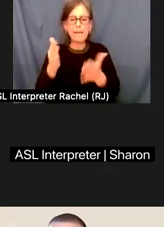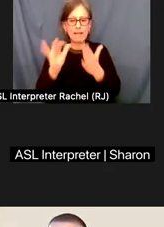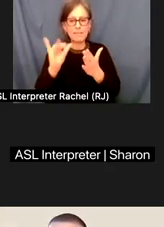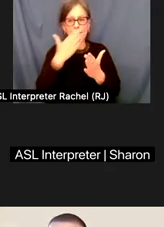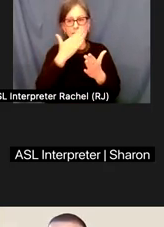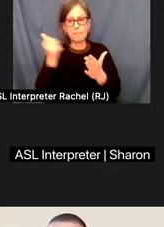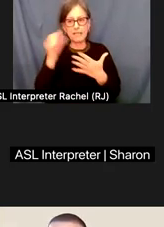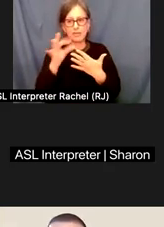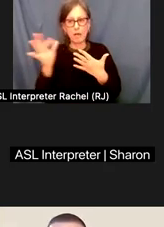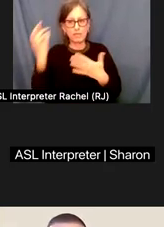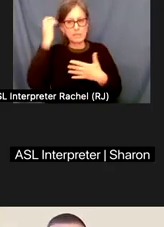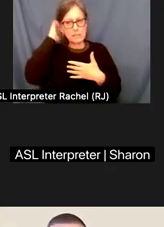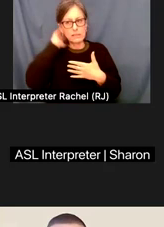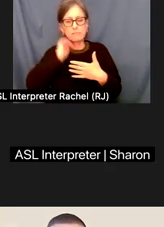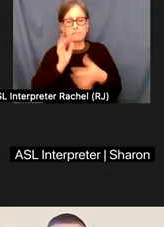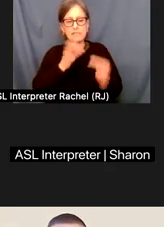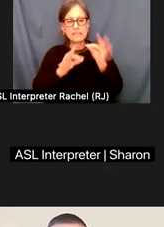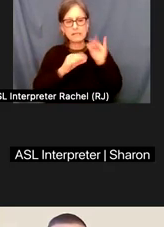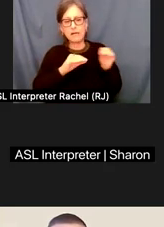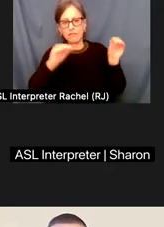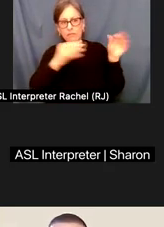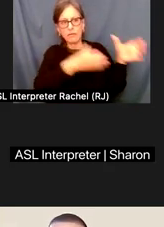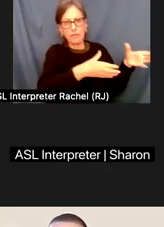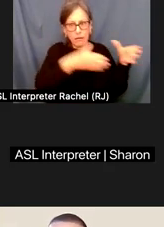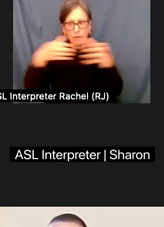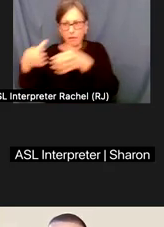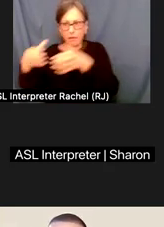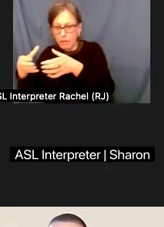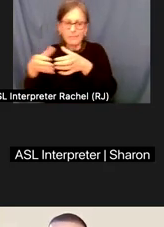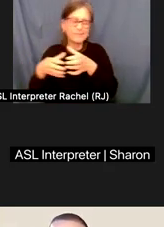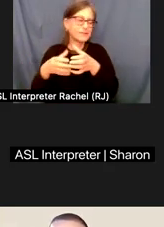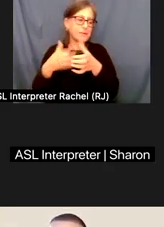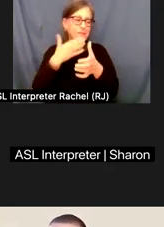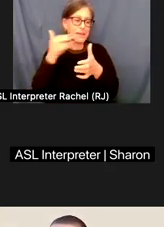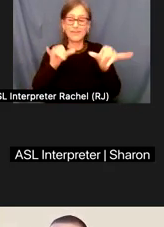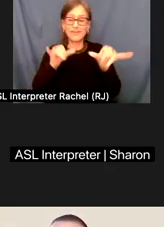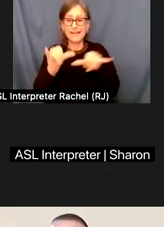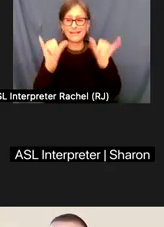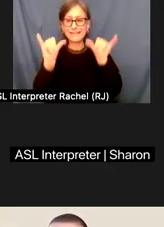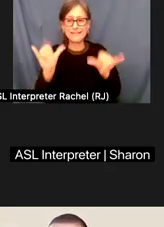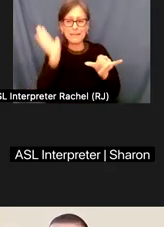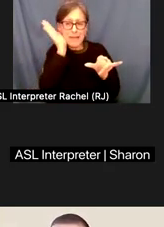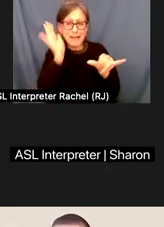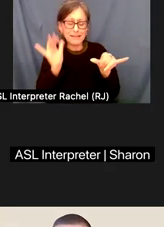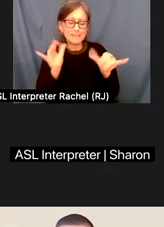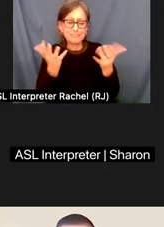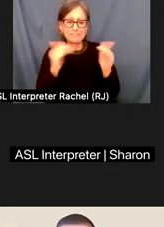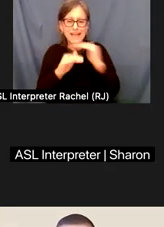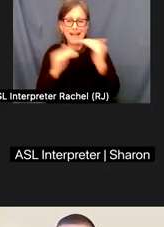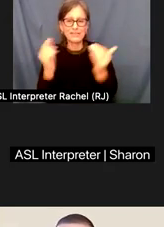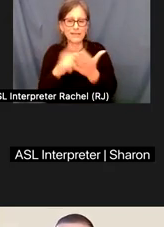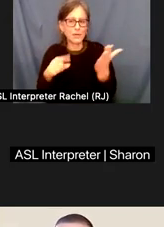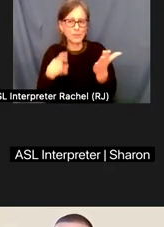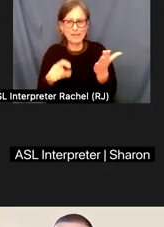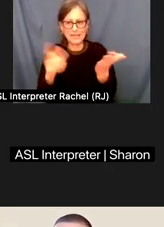option. You'll be able to stay sleeping in your same bed, and have access to all that you need.